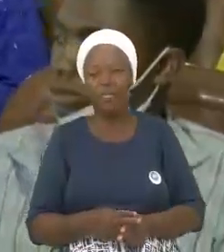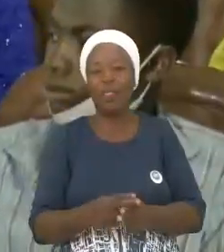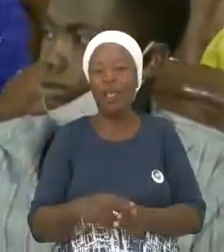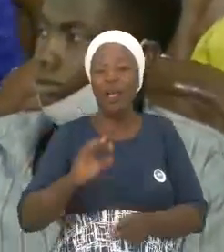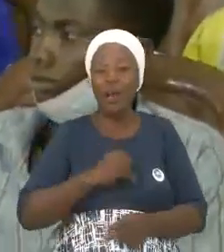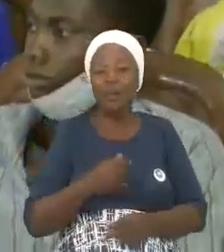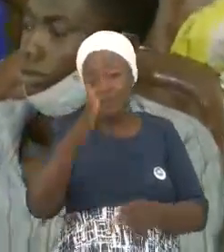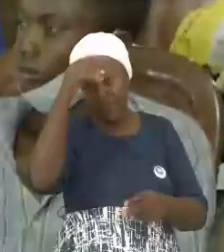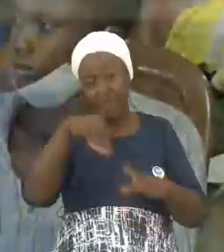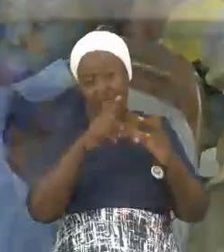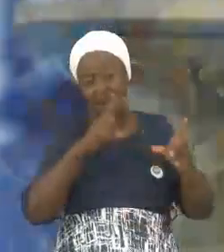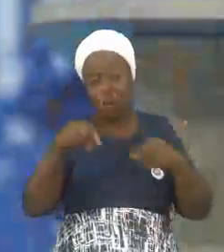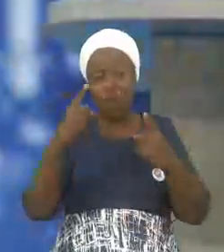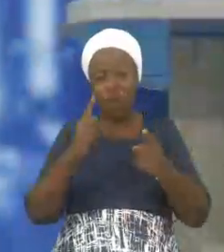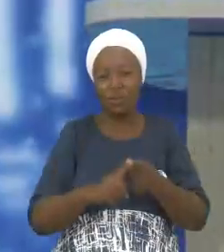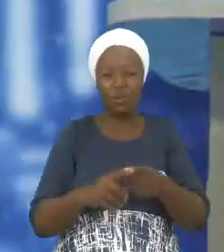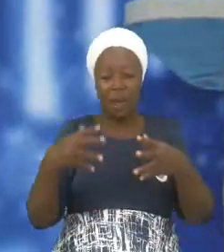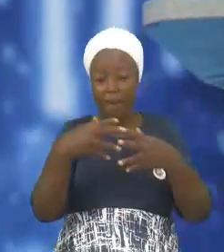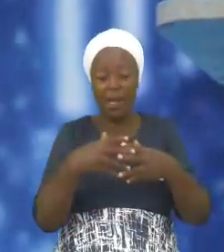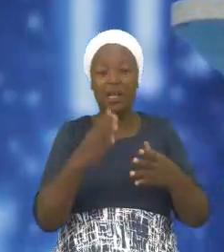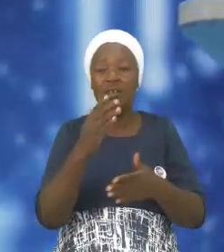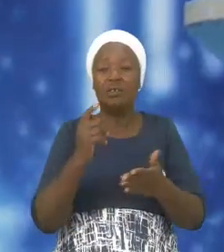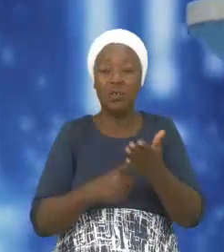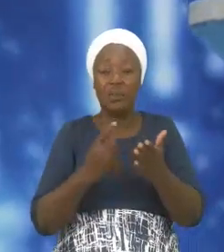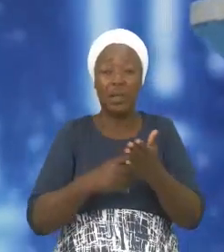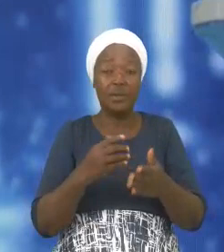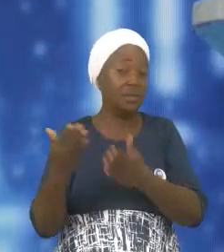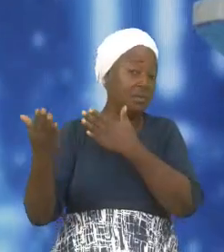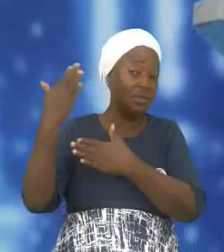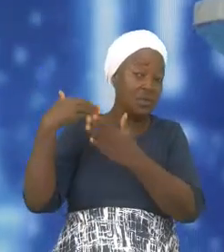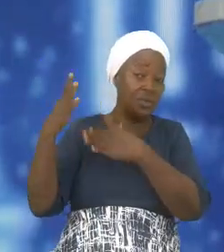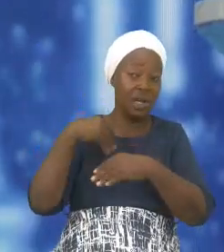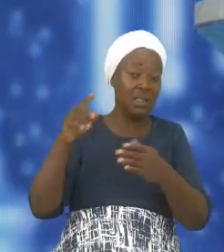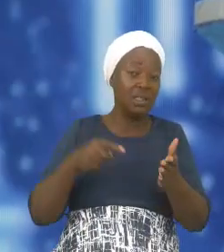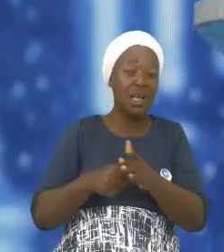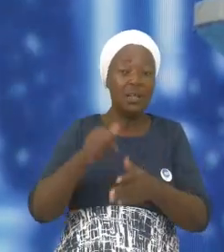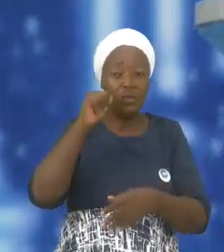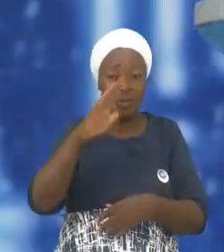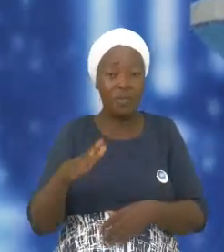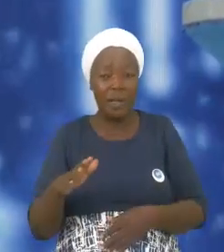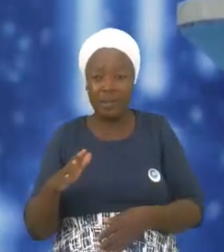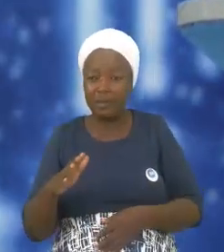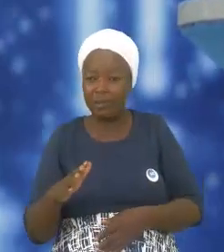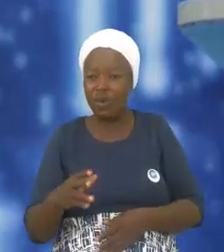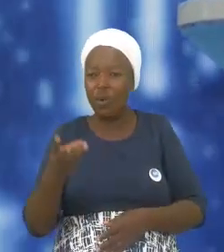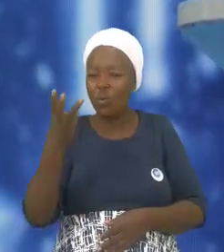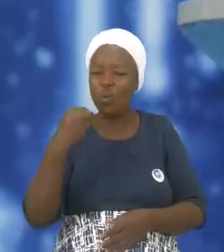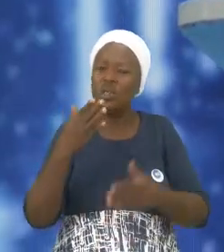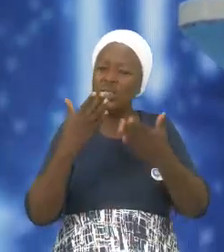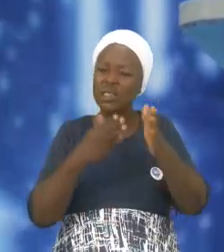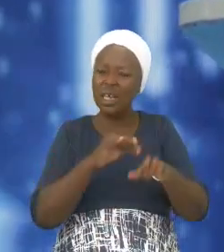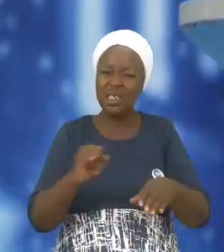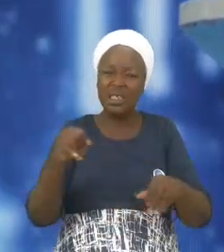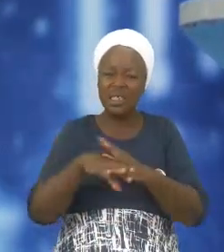America, you know, some time ago, and this woman, a Korean woman, was dying in